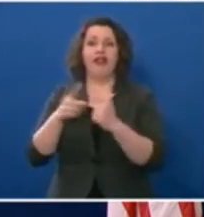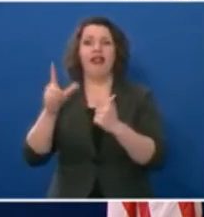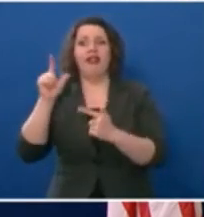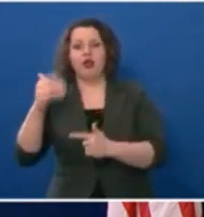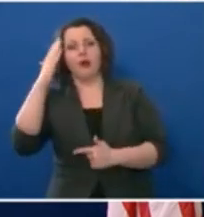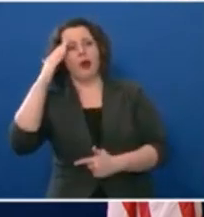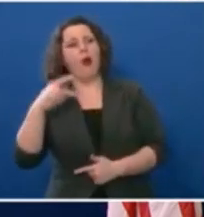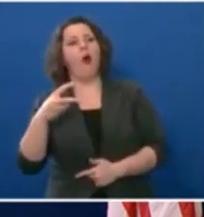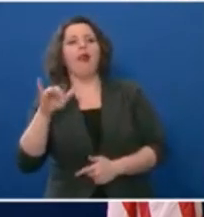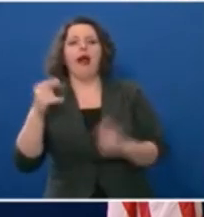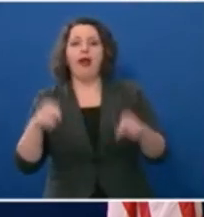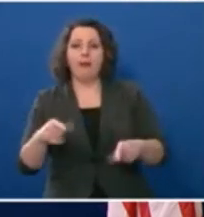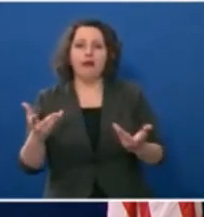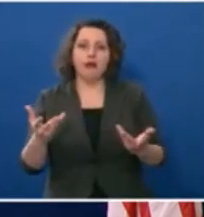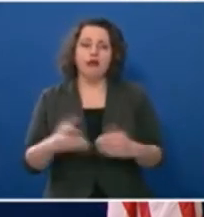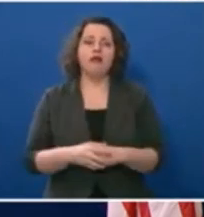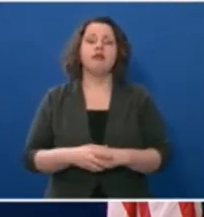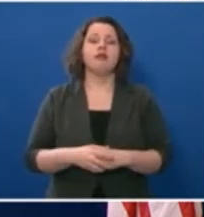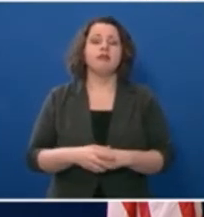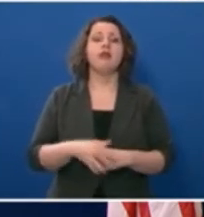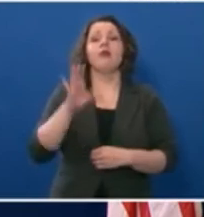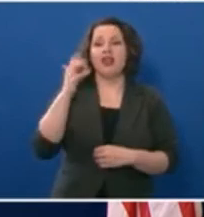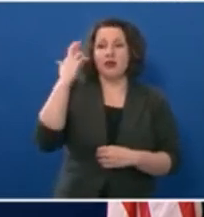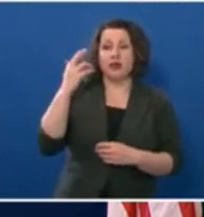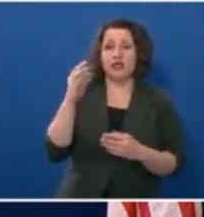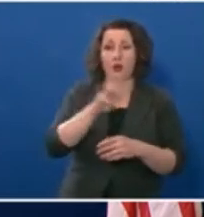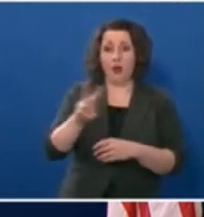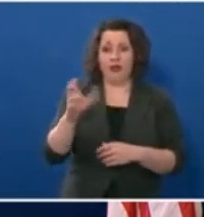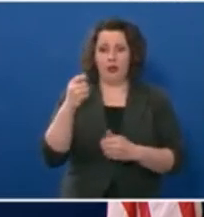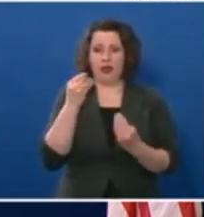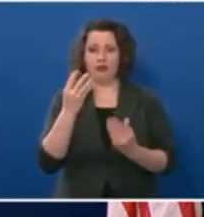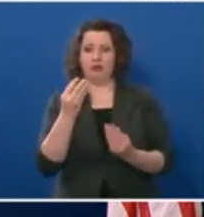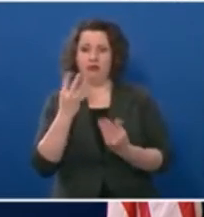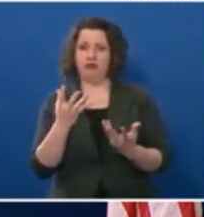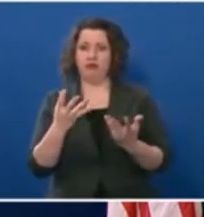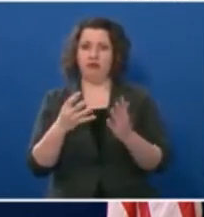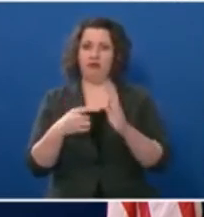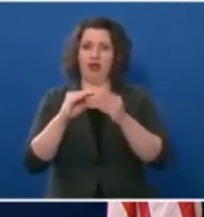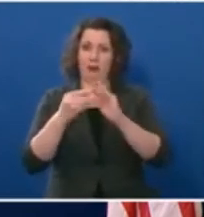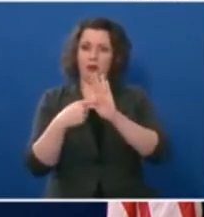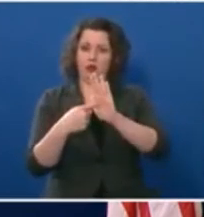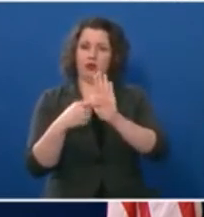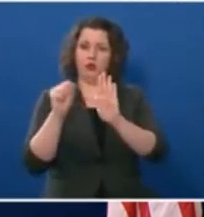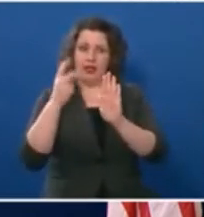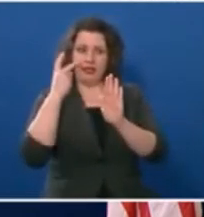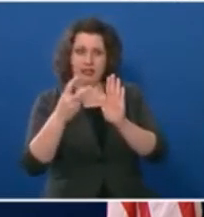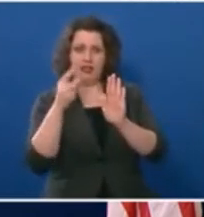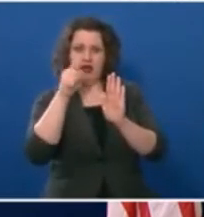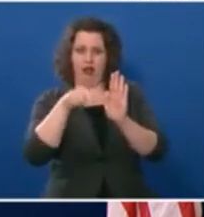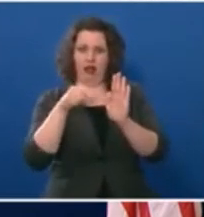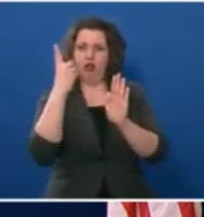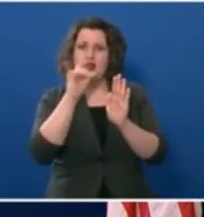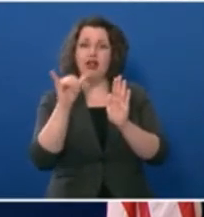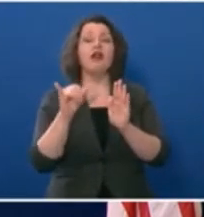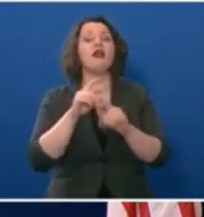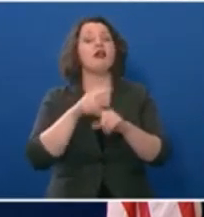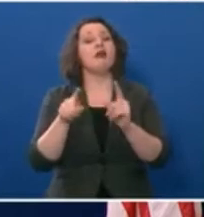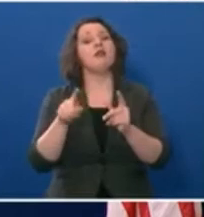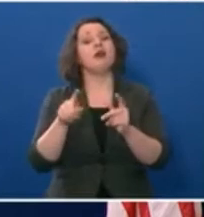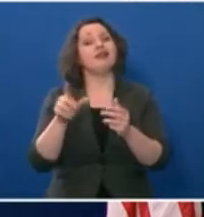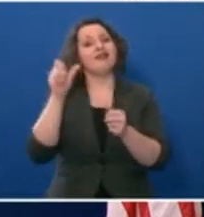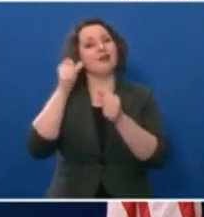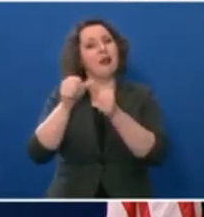so that's why we're providing the information that we are on the website, so Iowans can go in and kind of see the numbers and what it looks like. But you have to remember, David, and I